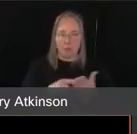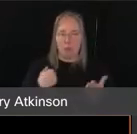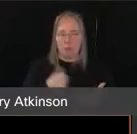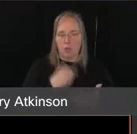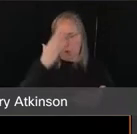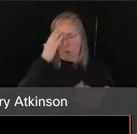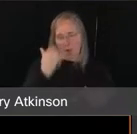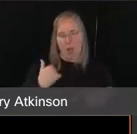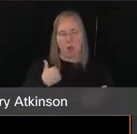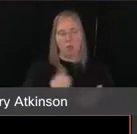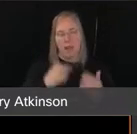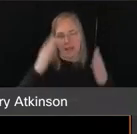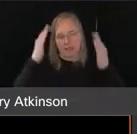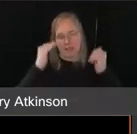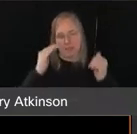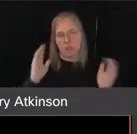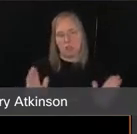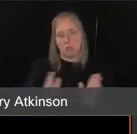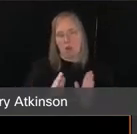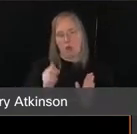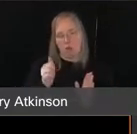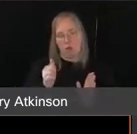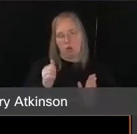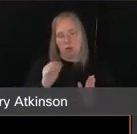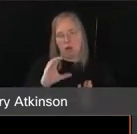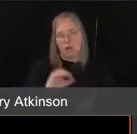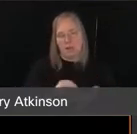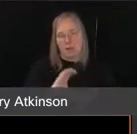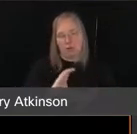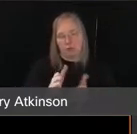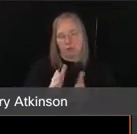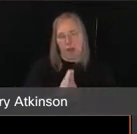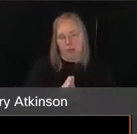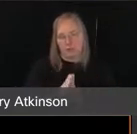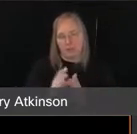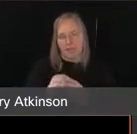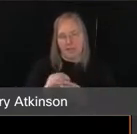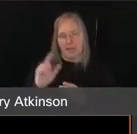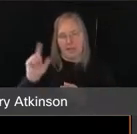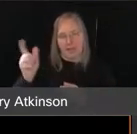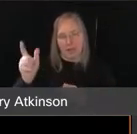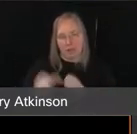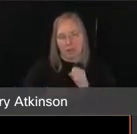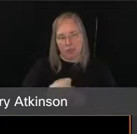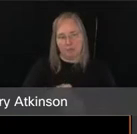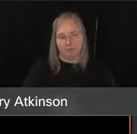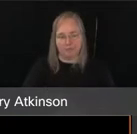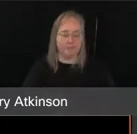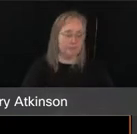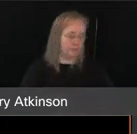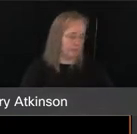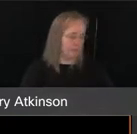actually anticipate smaller capital requests in outgoing years.